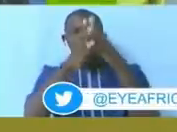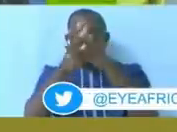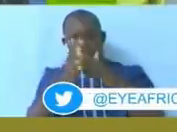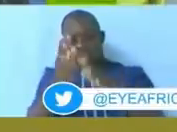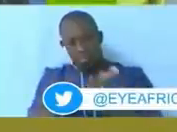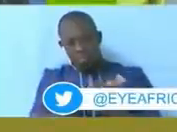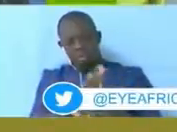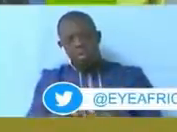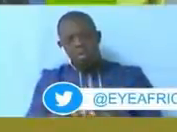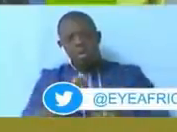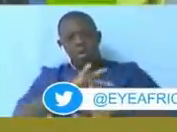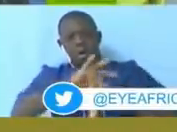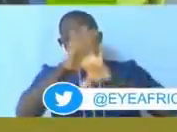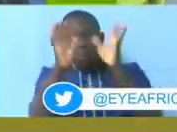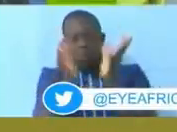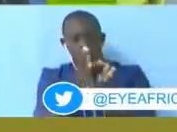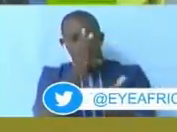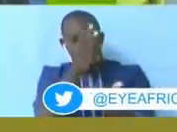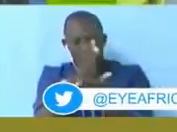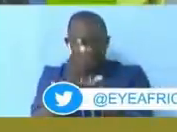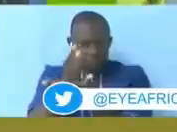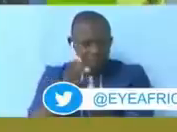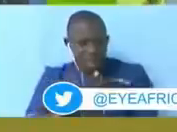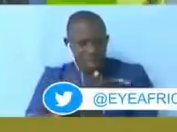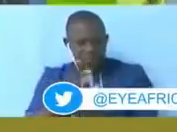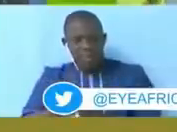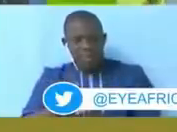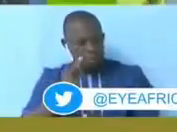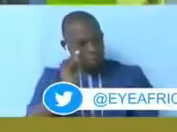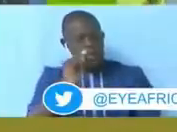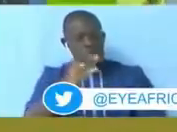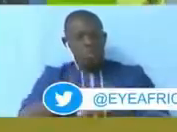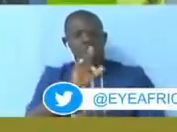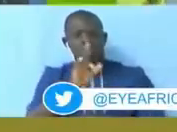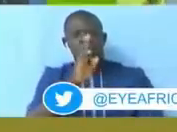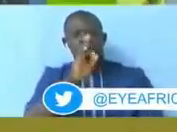Guantanamo Bay. All that evidence that I had was pointing at Abdullah in person. And